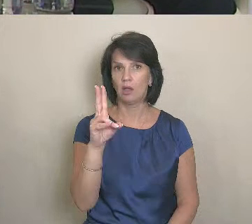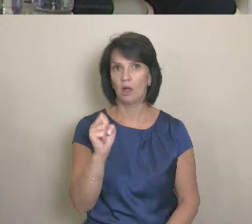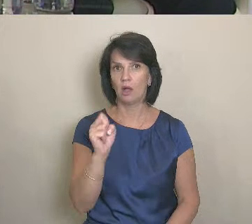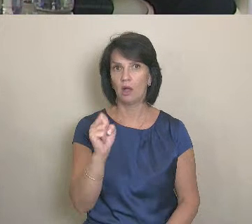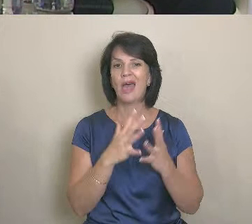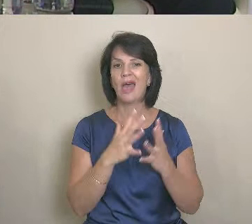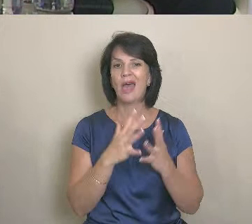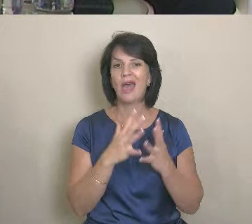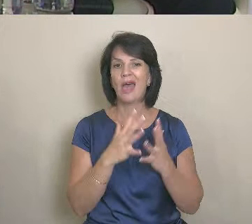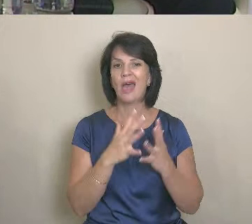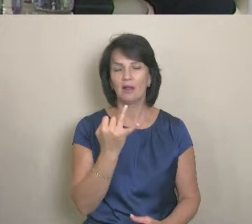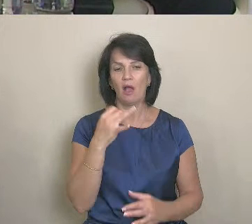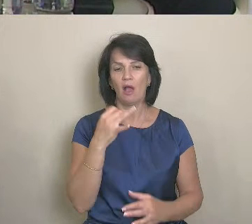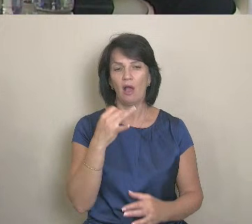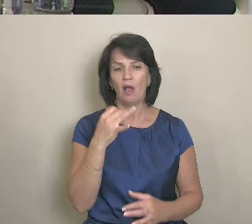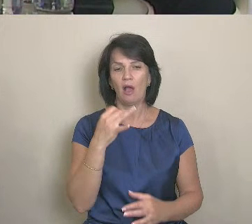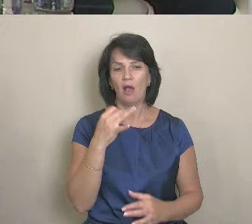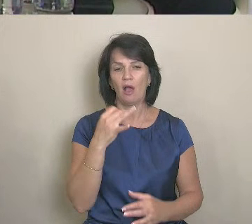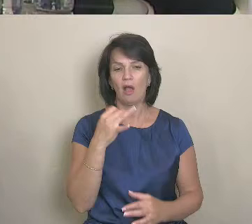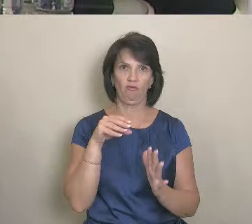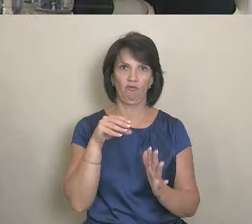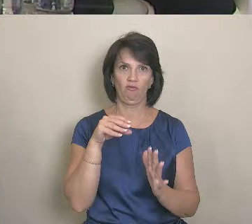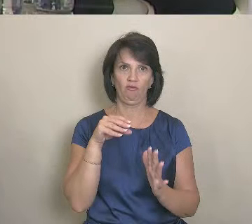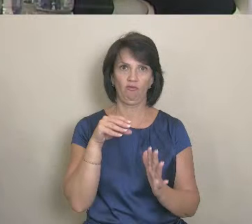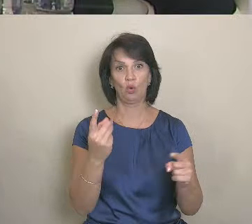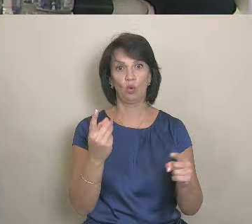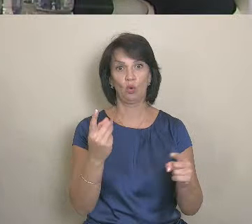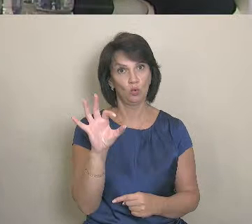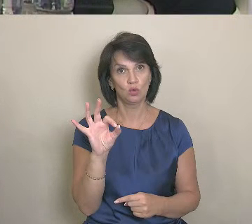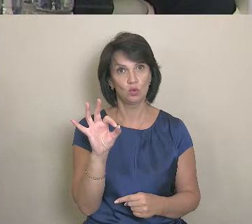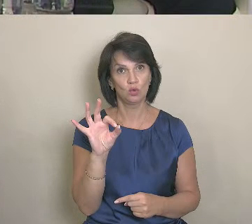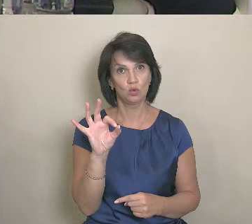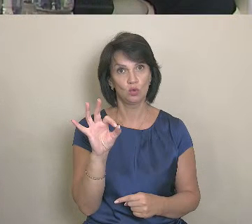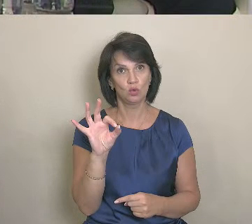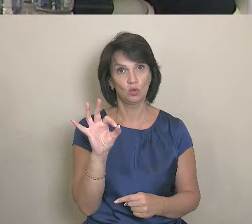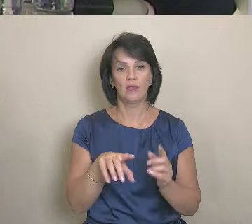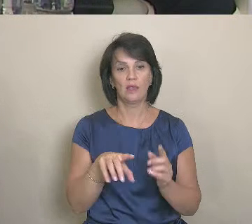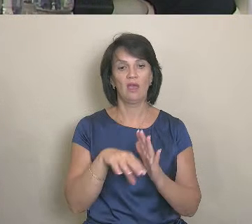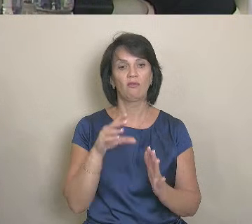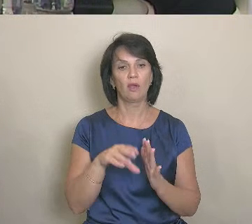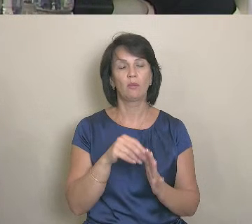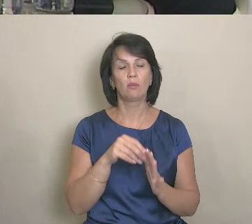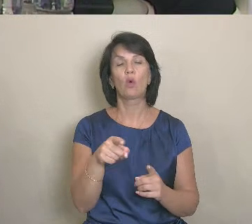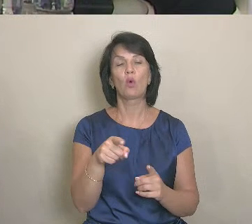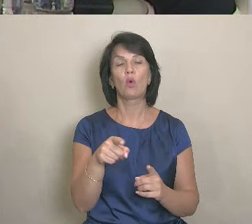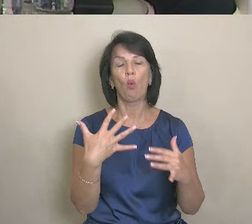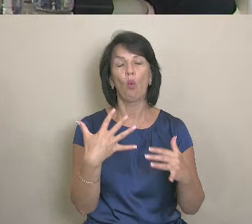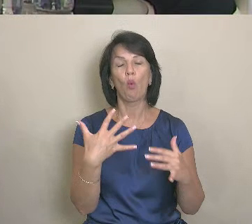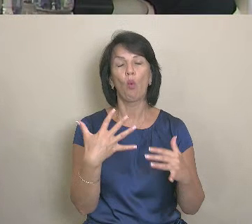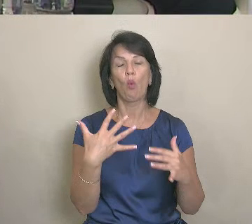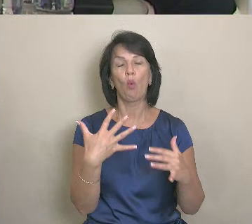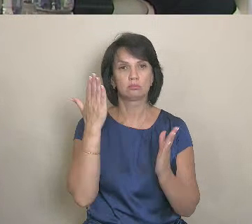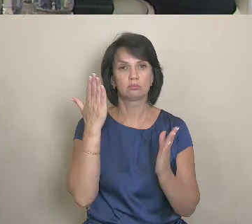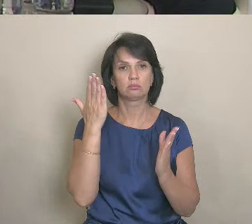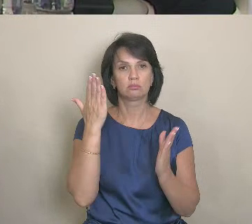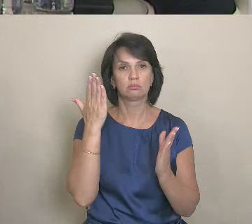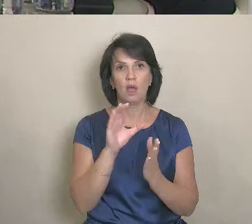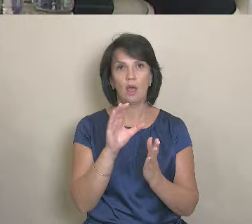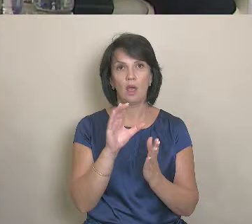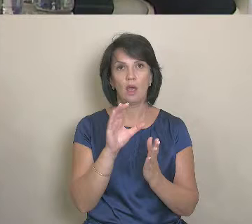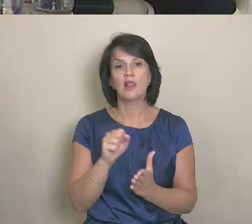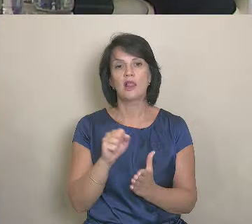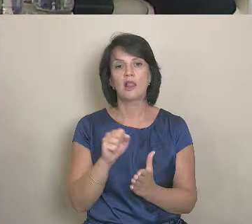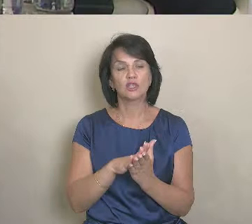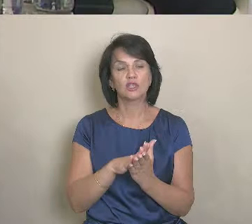correct, then the CC is the most interested authority in holding these elections, because the elections are